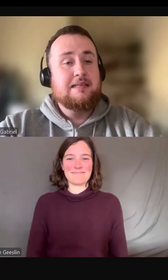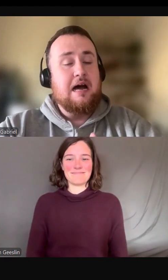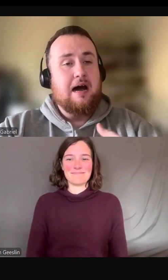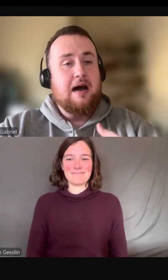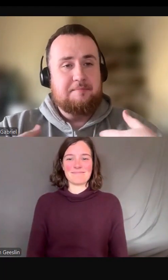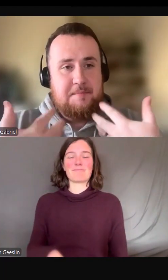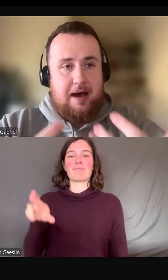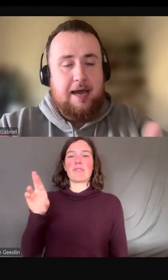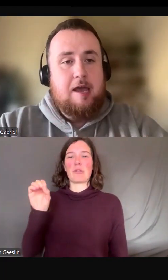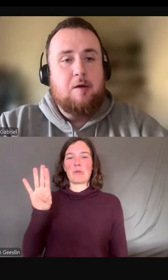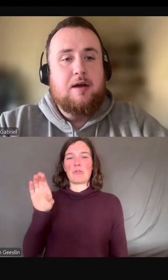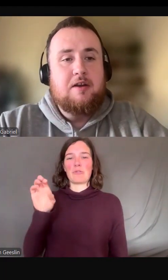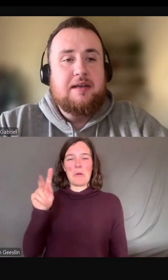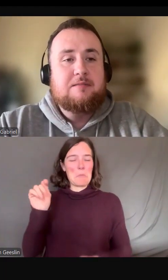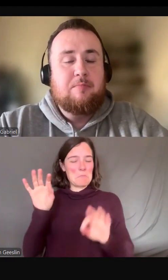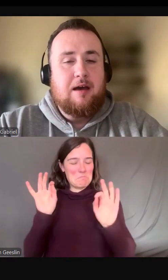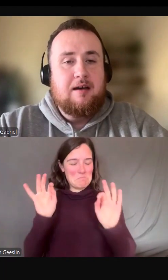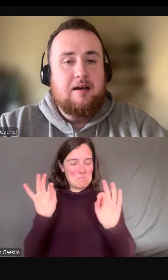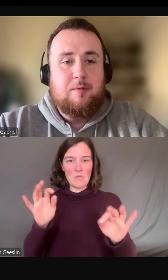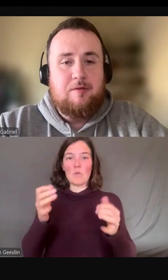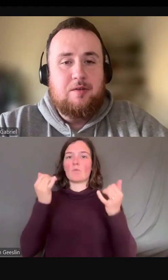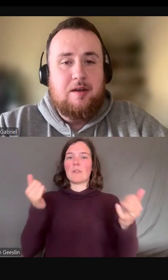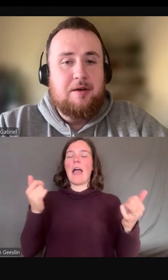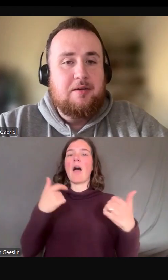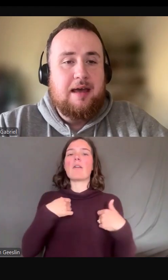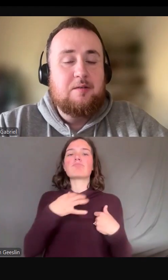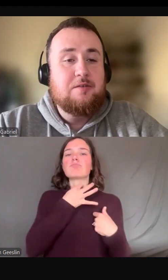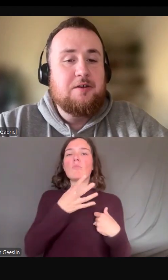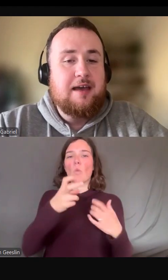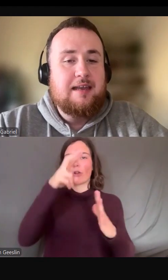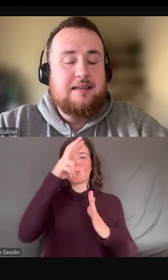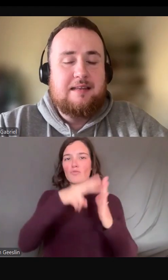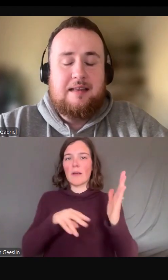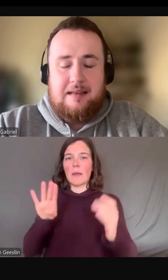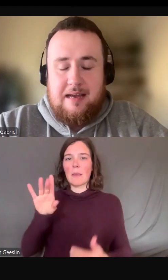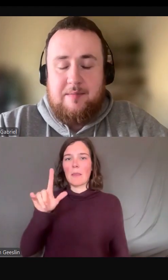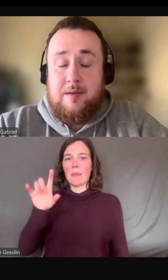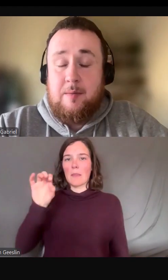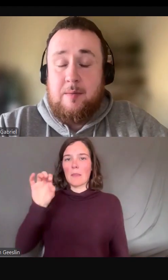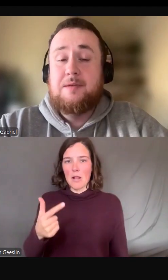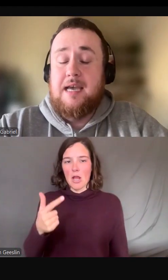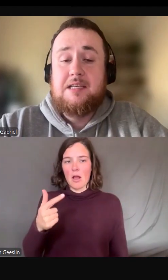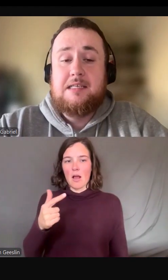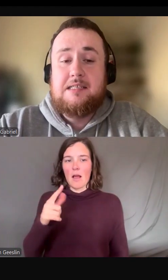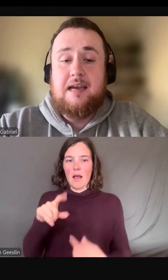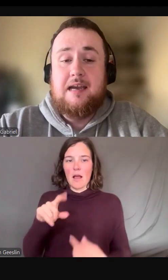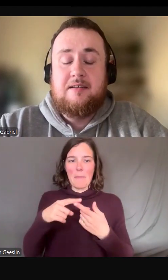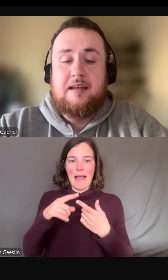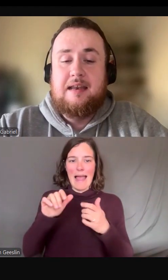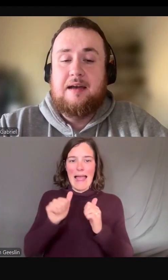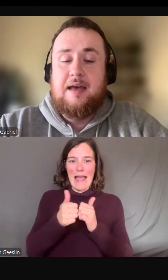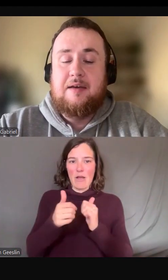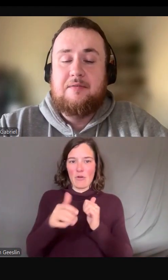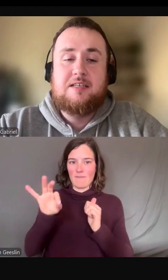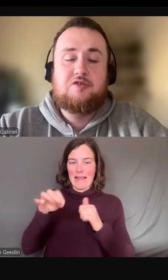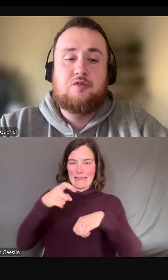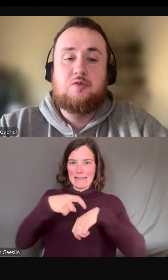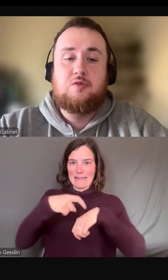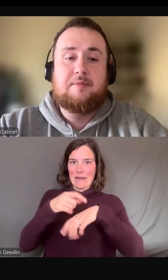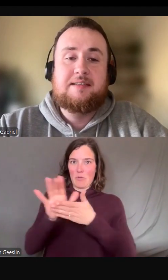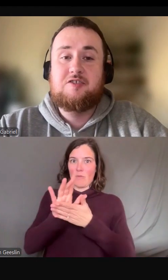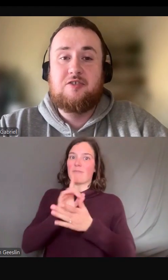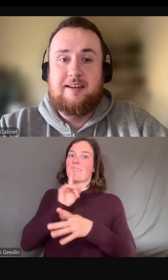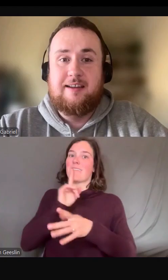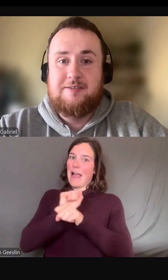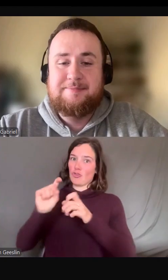is I want to read this blog that we wrote about how to find times movies actually start and not have to sit through 20